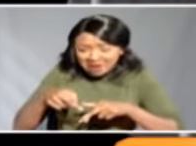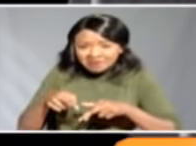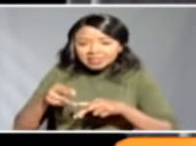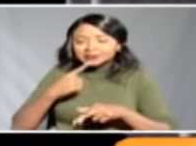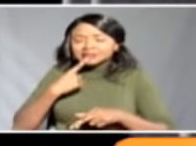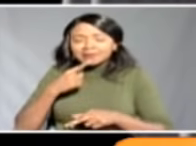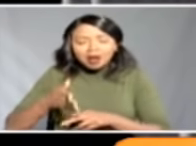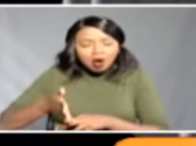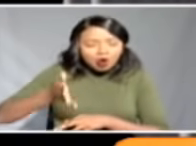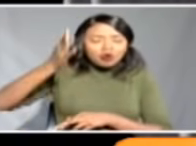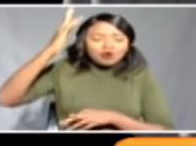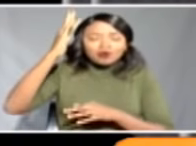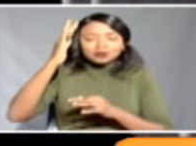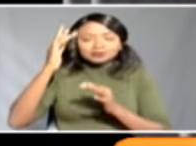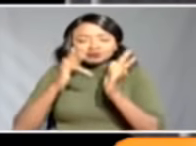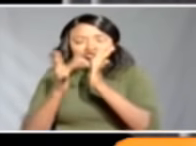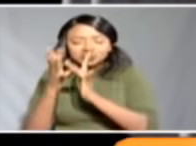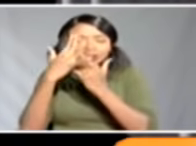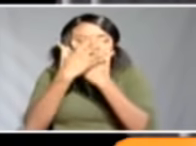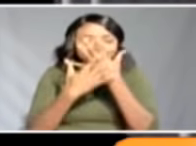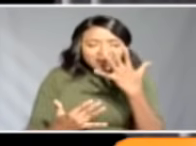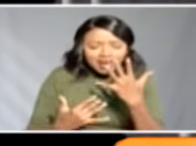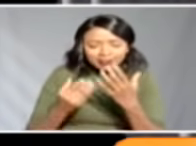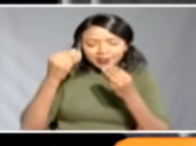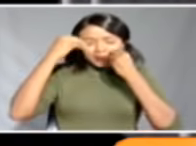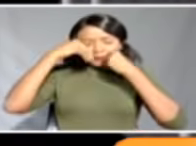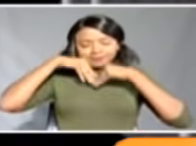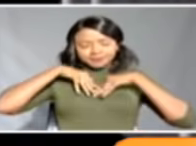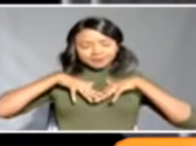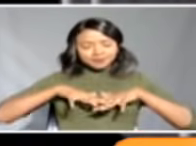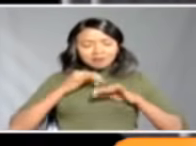ingie ndani yangu, inioshe, initakaze.